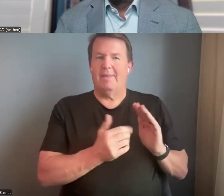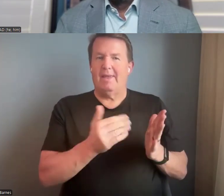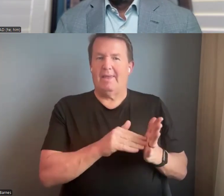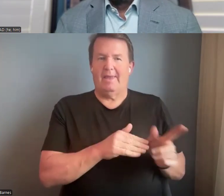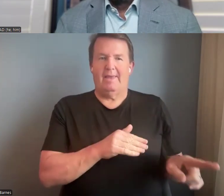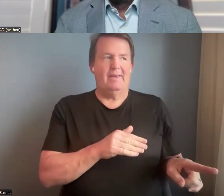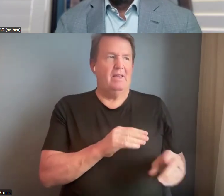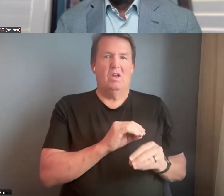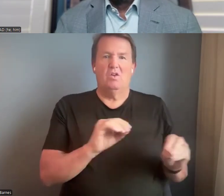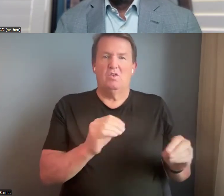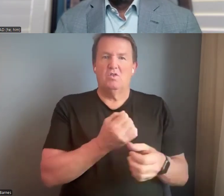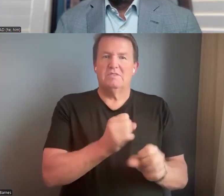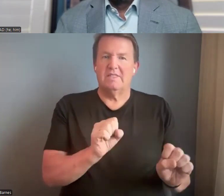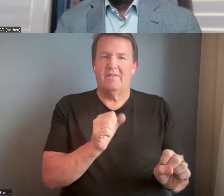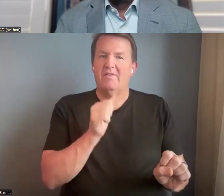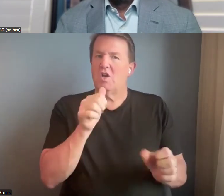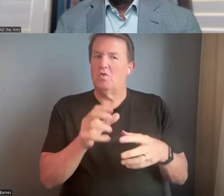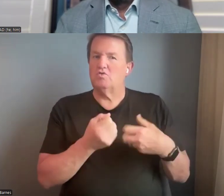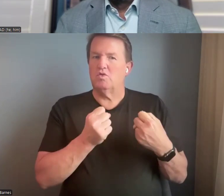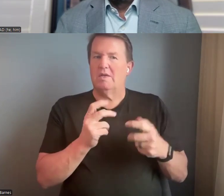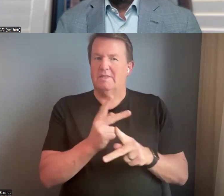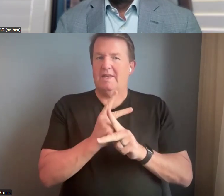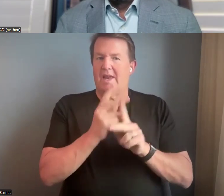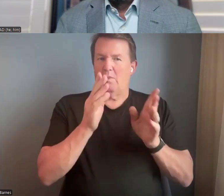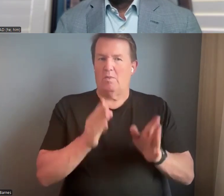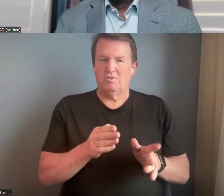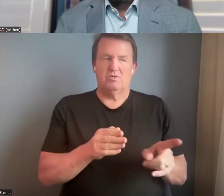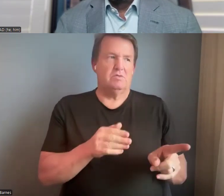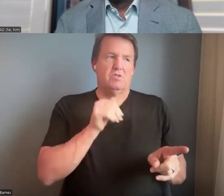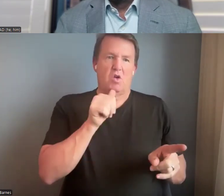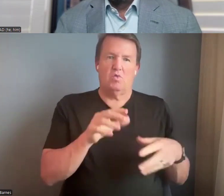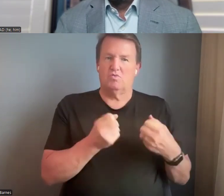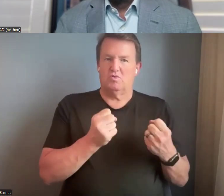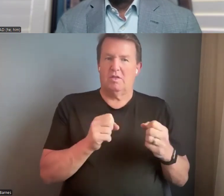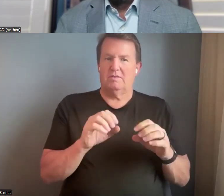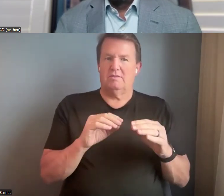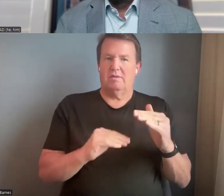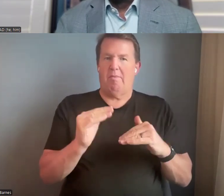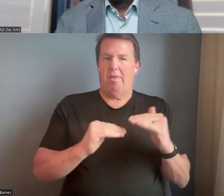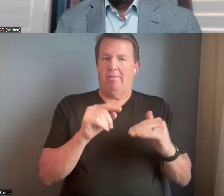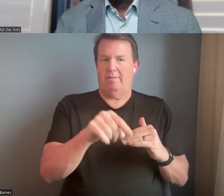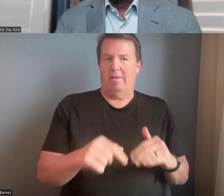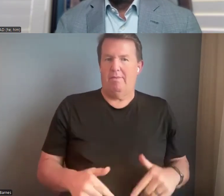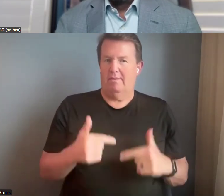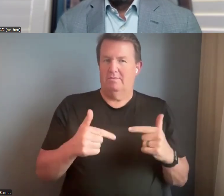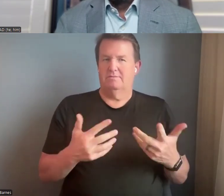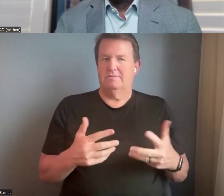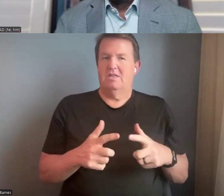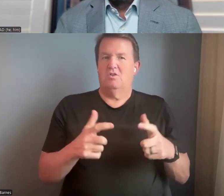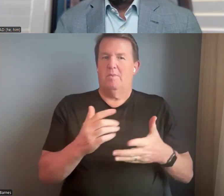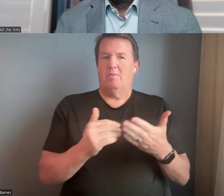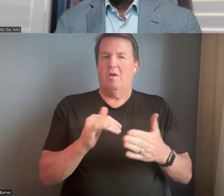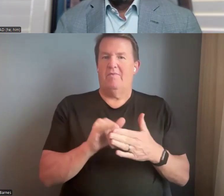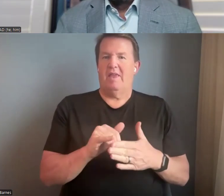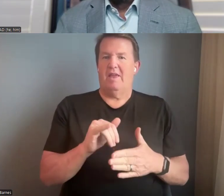safe spaces. They don't trust caregivers. They don't trust the facilities they're in. So a big part of that for me, especially being a part